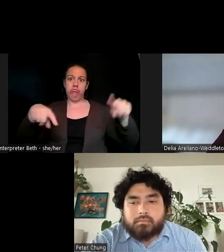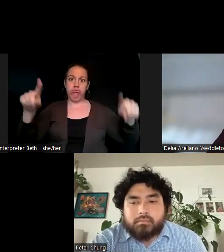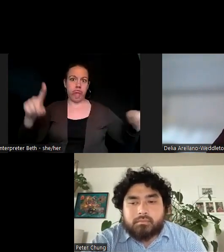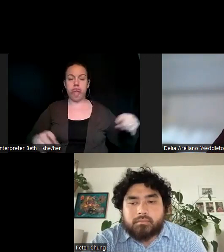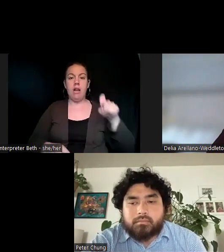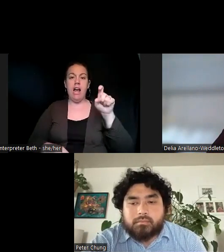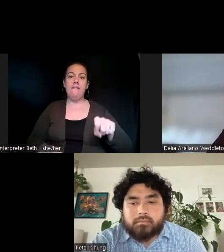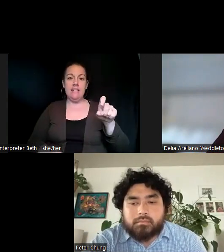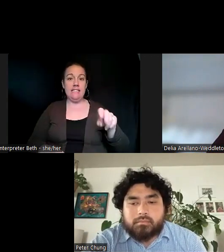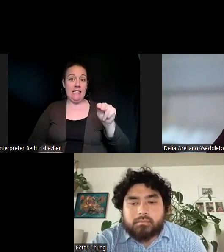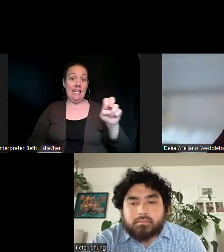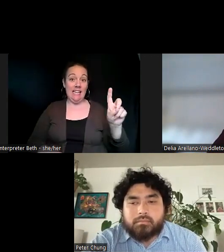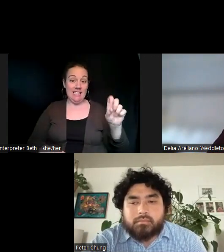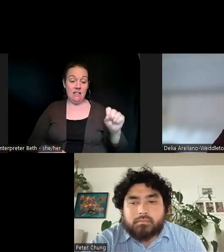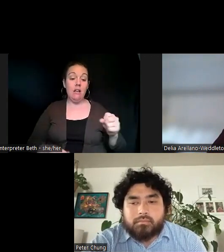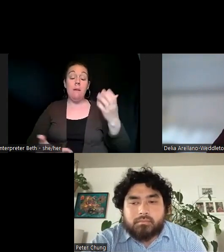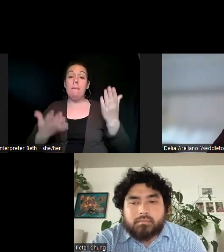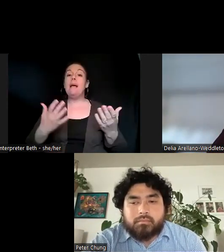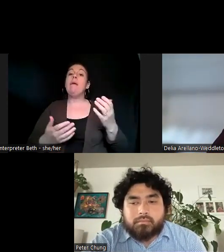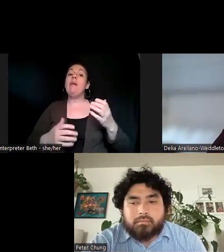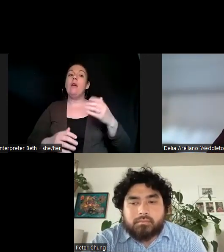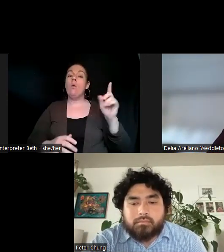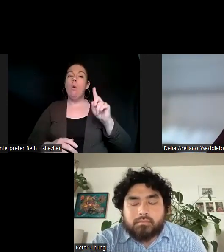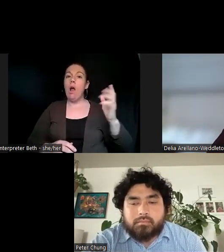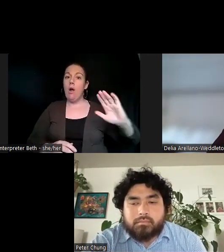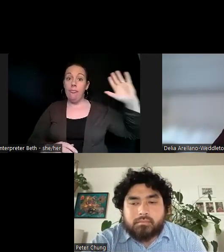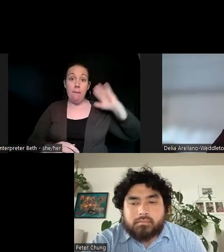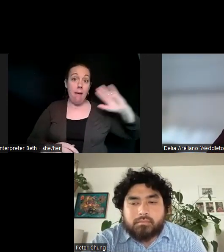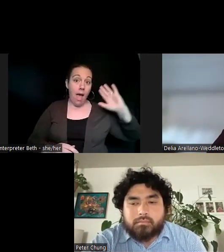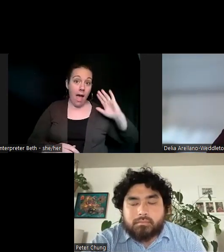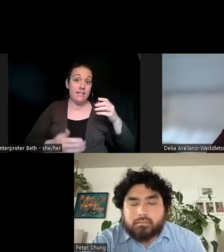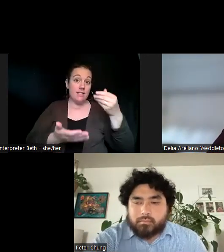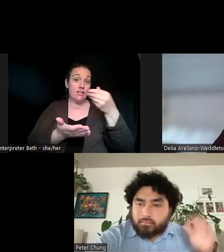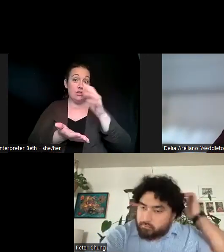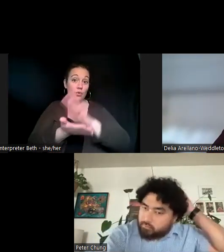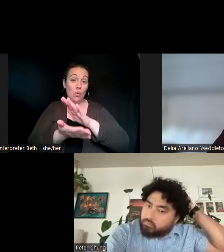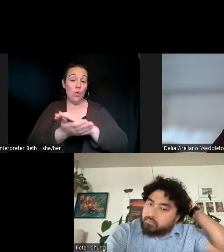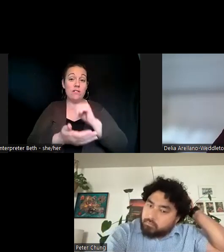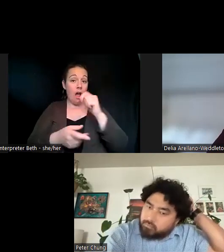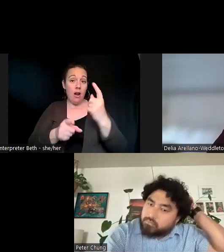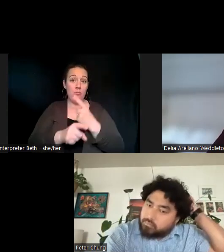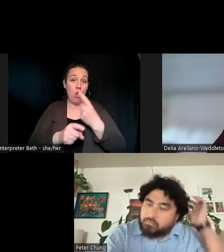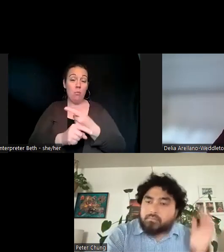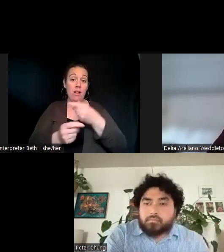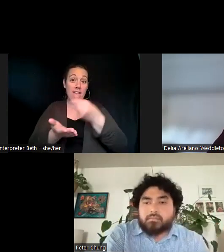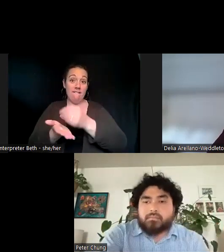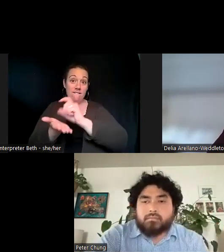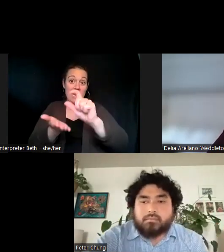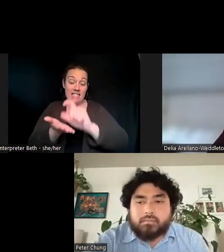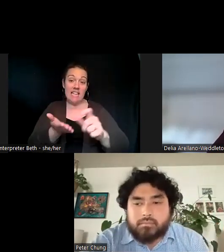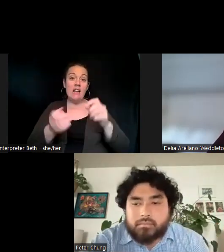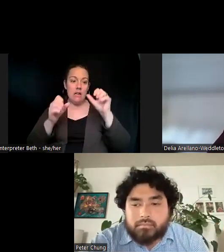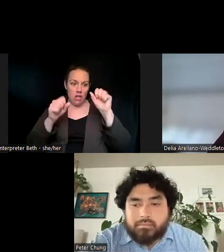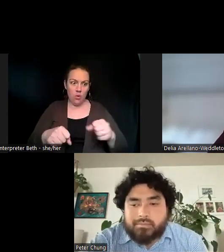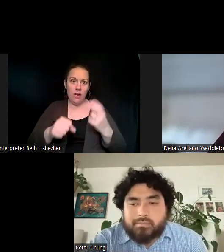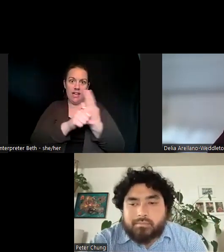where some gaps have been in the past from our schools not being fully funded, where are some items that we want to see this money really make a difference, and narrowing it